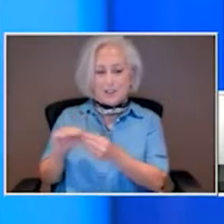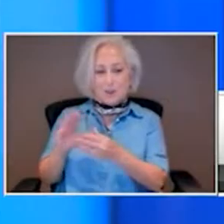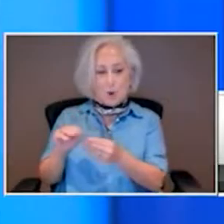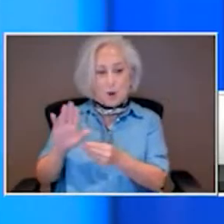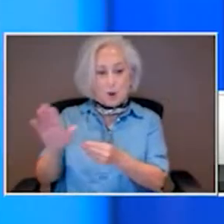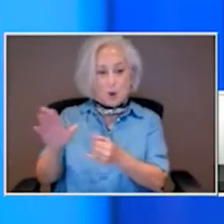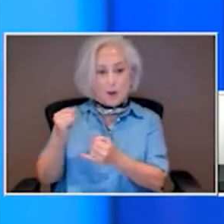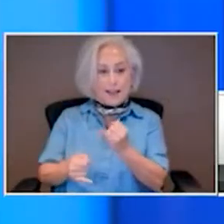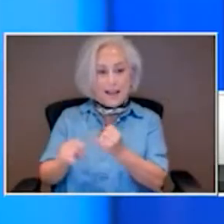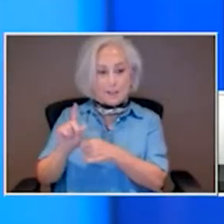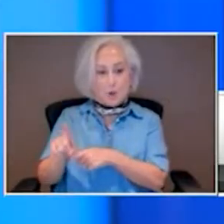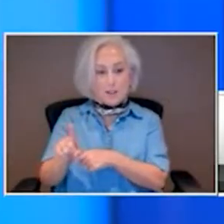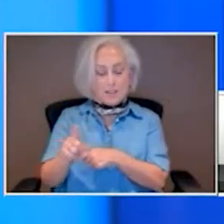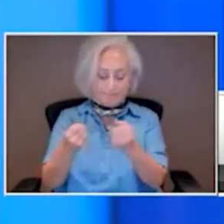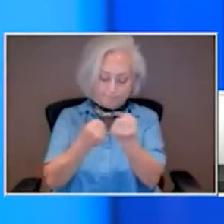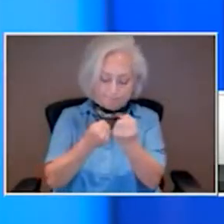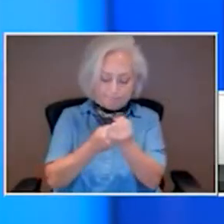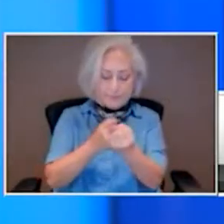be your own advocate.